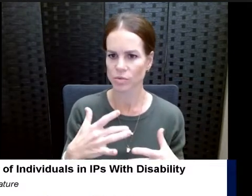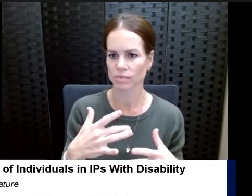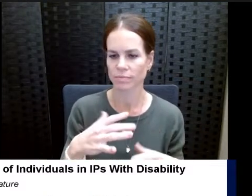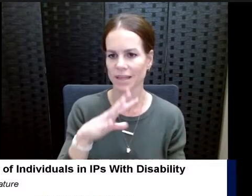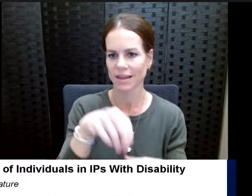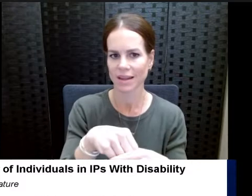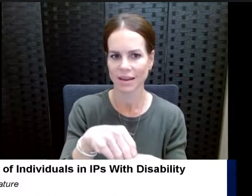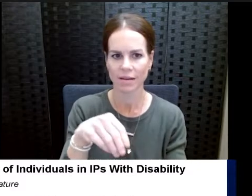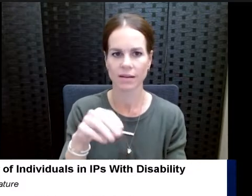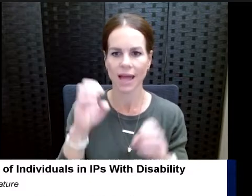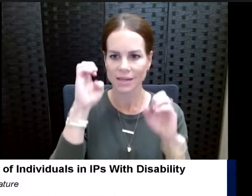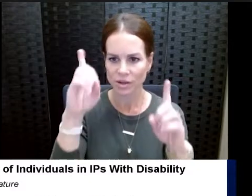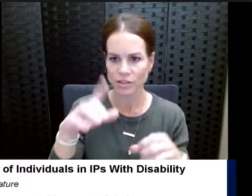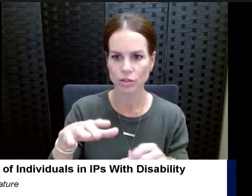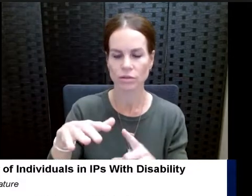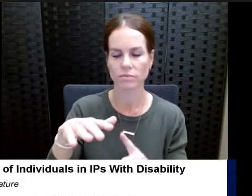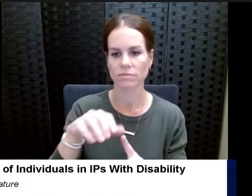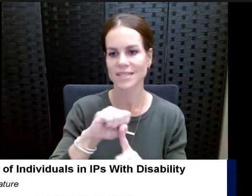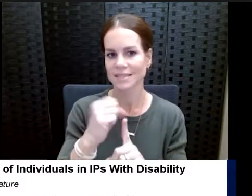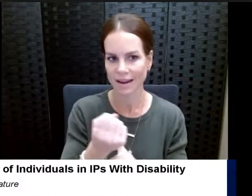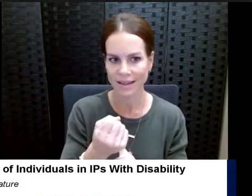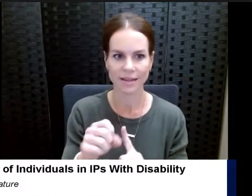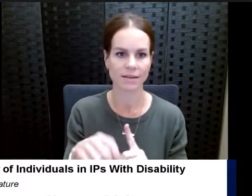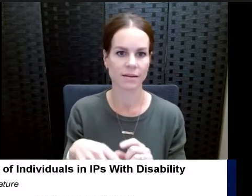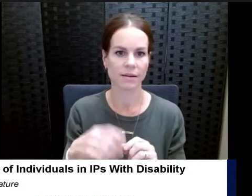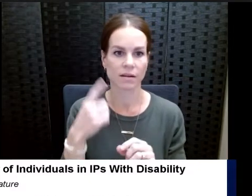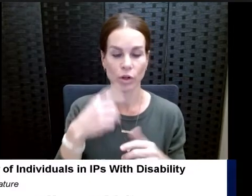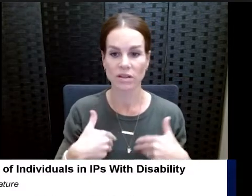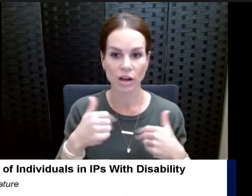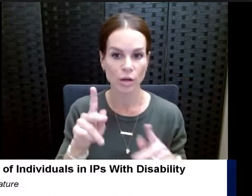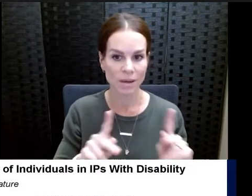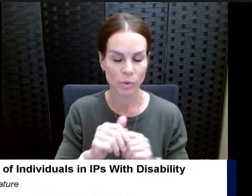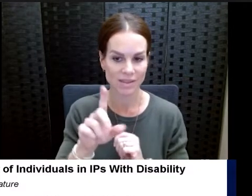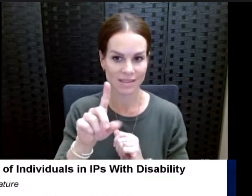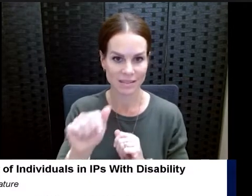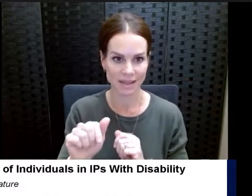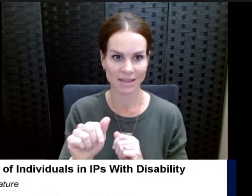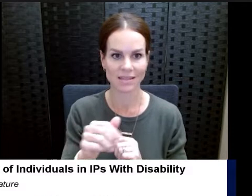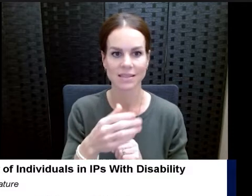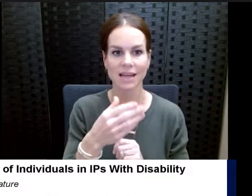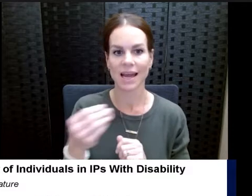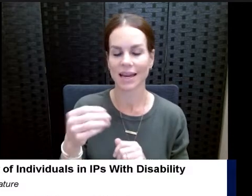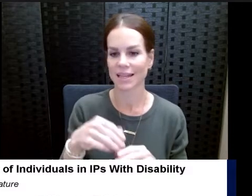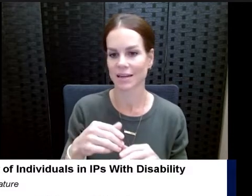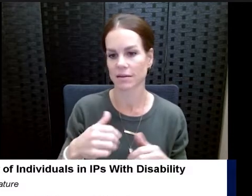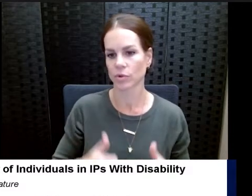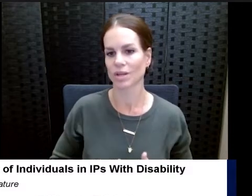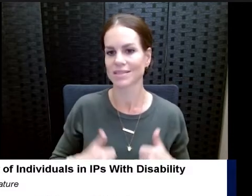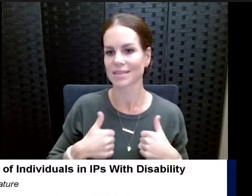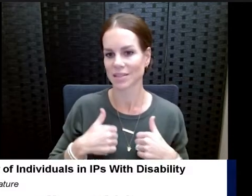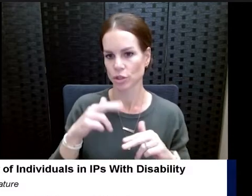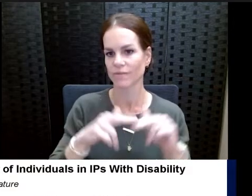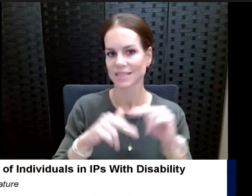after socialization. And they tend to participate in educational scenarios for people